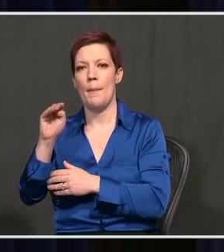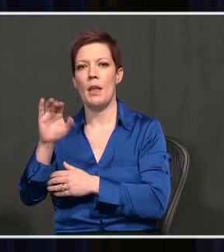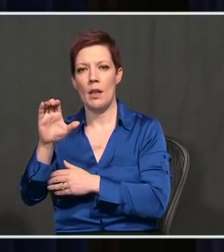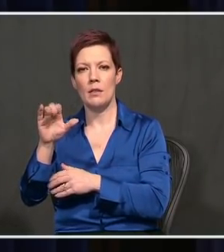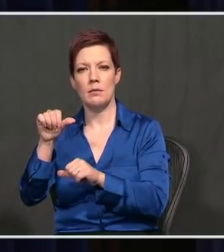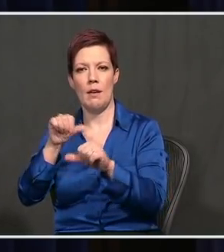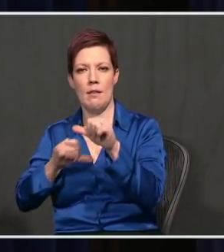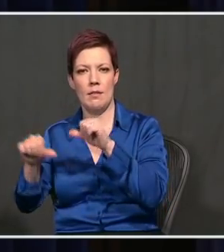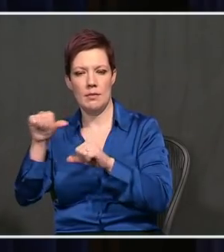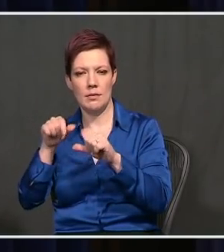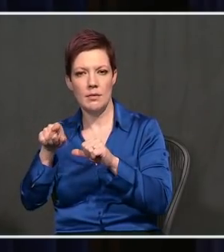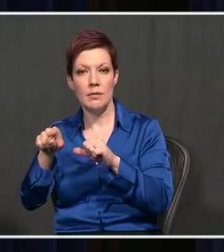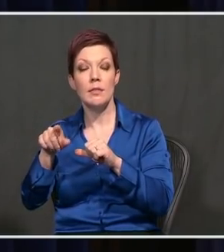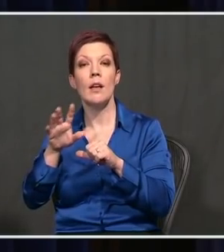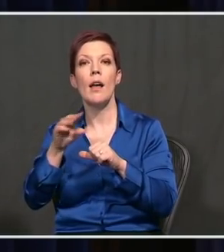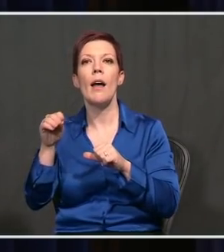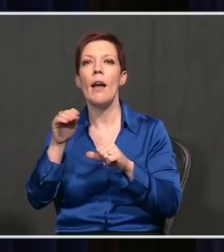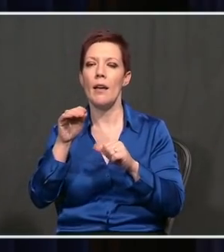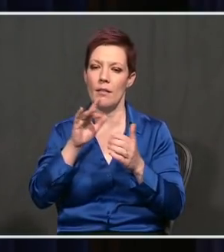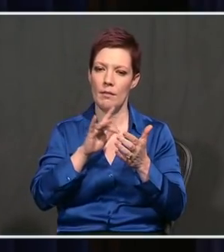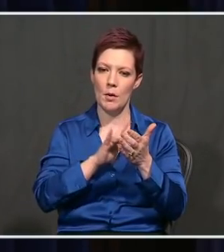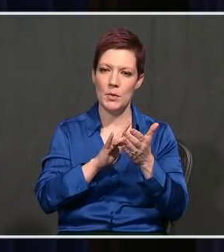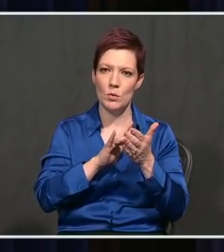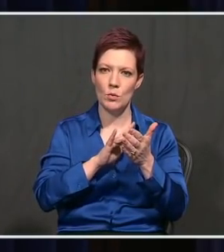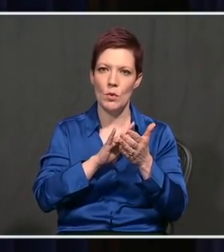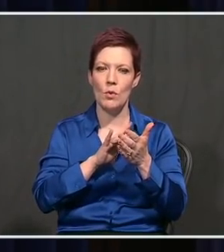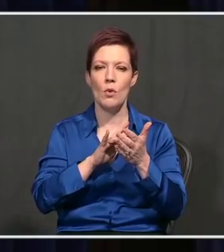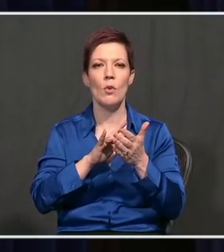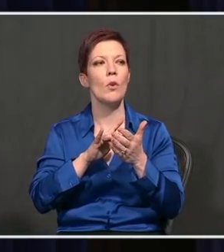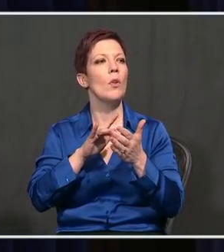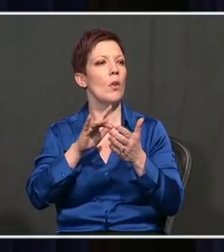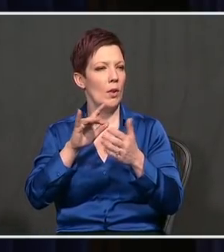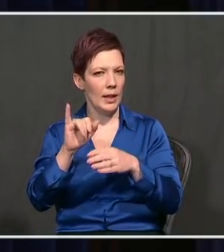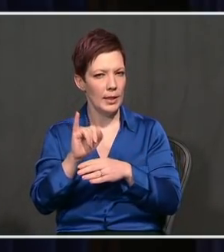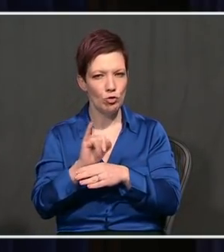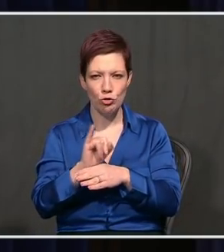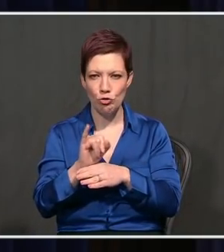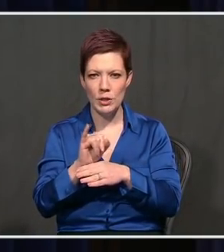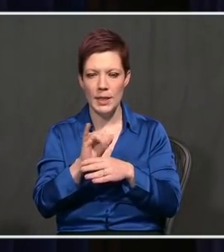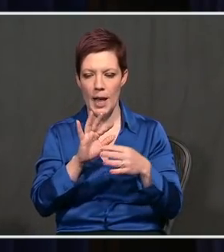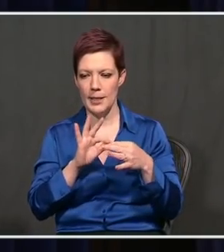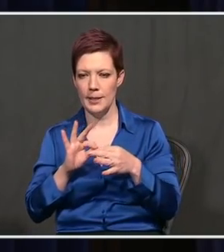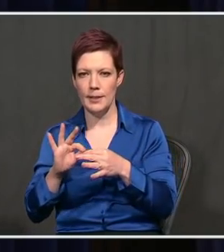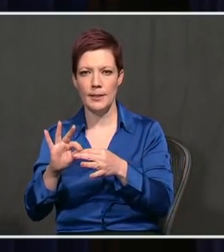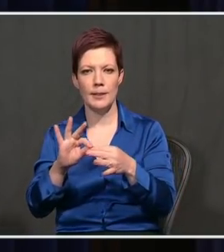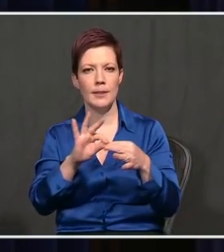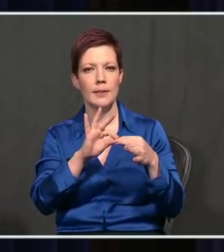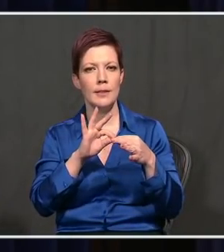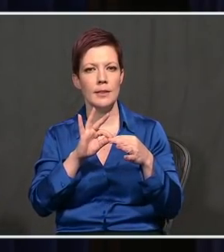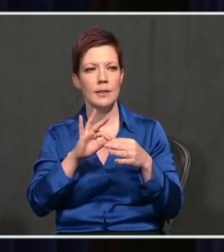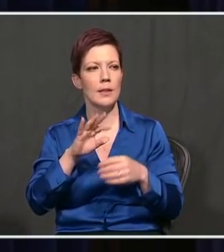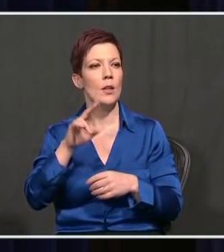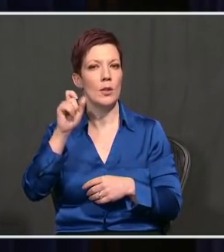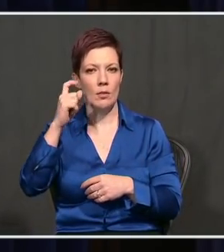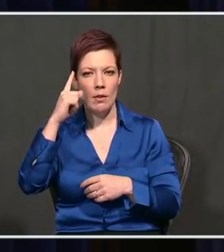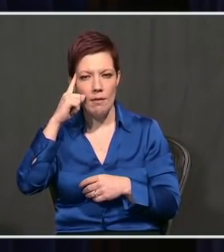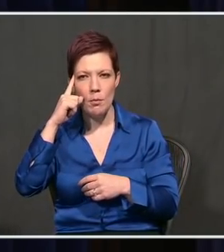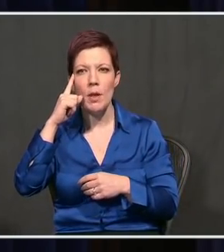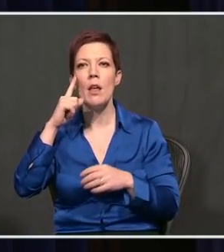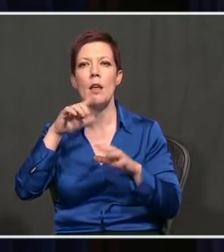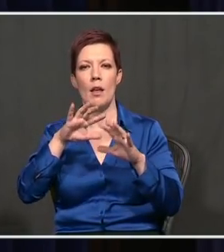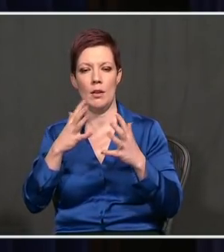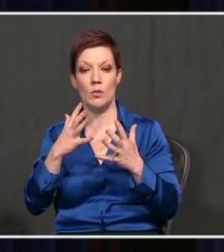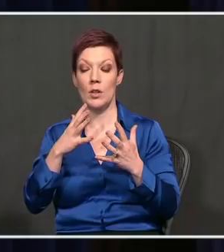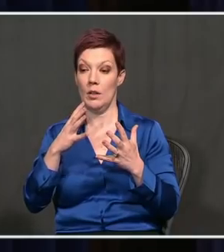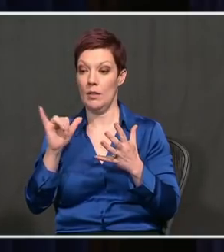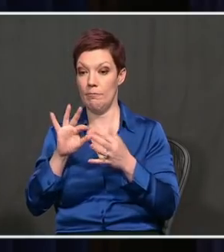experience, biotech or pharmaceutical, the US government entities, in terms of the